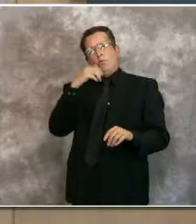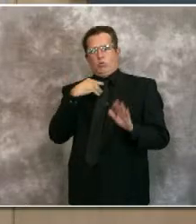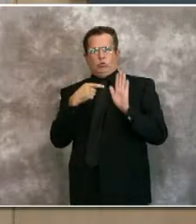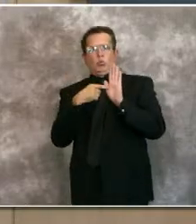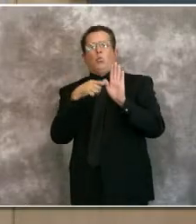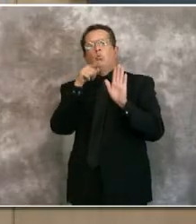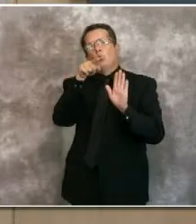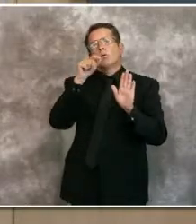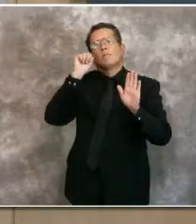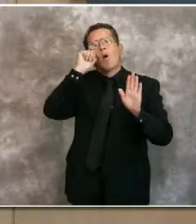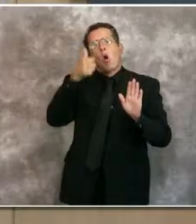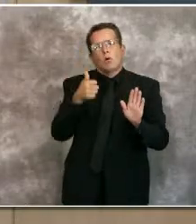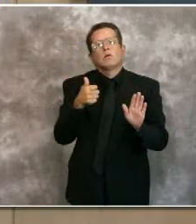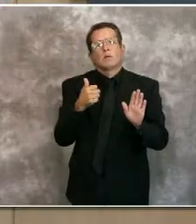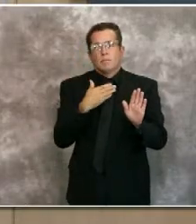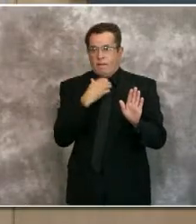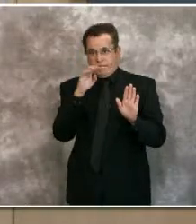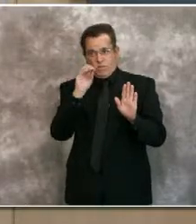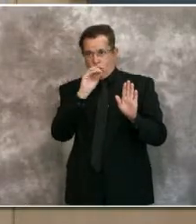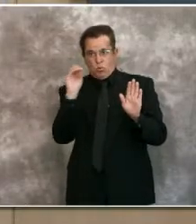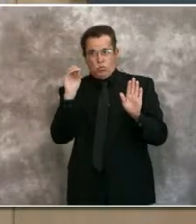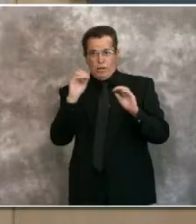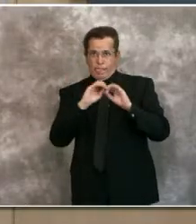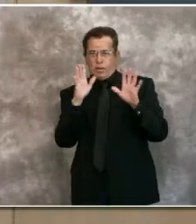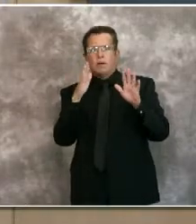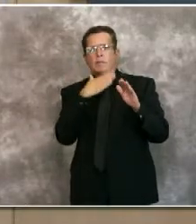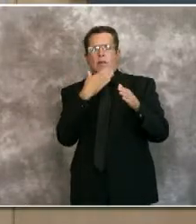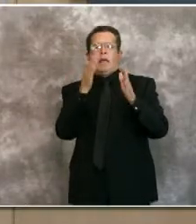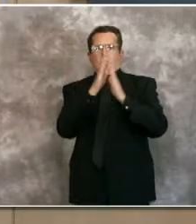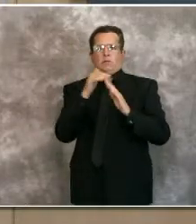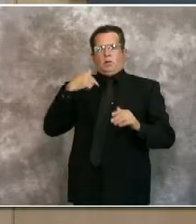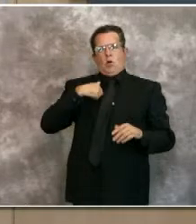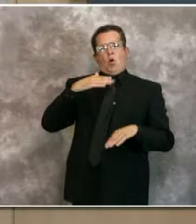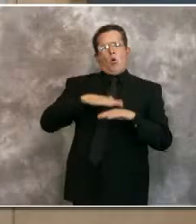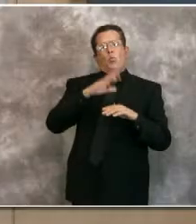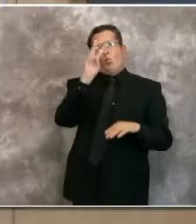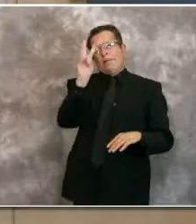your specific questions, then please come back on Wednesday and ask us some more.